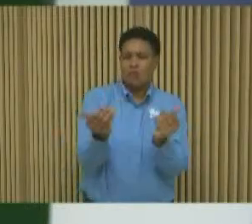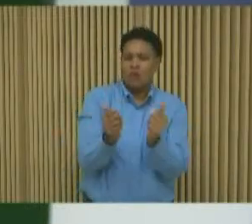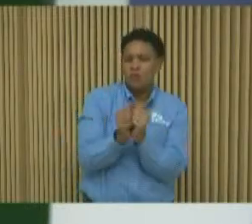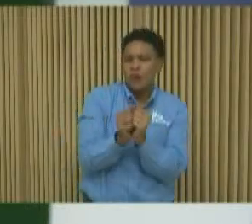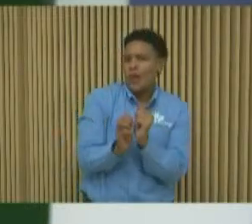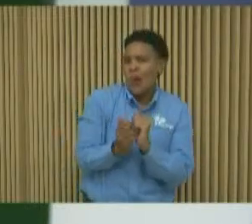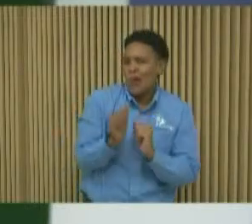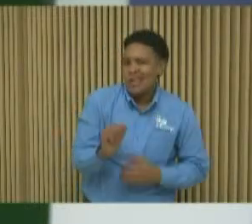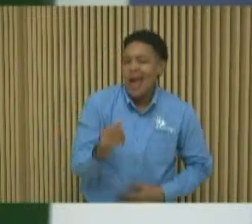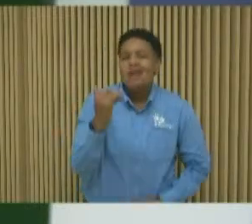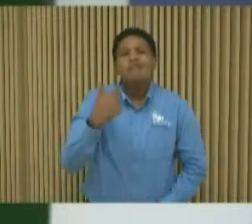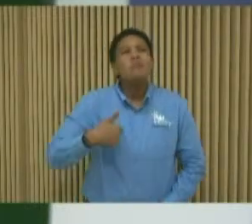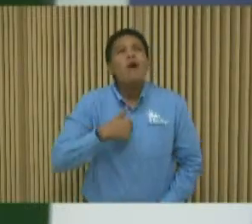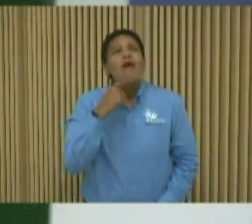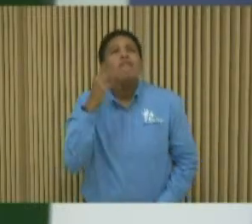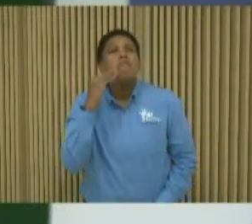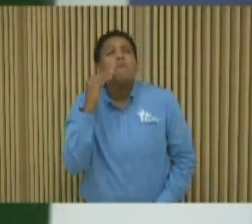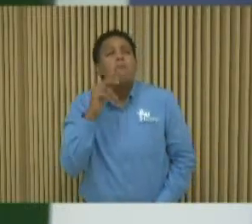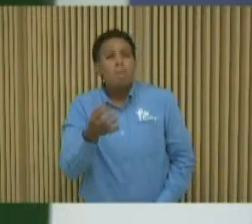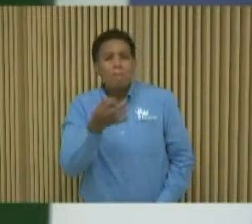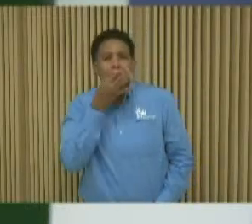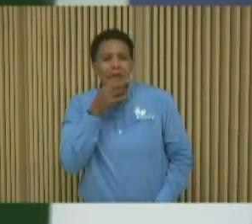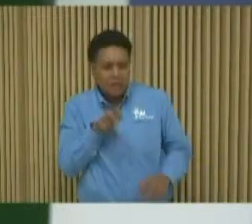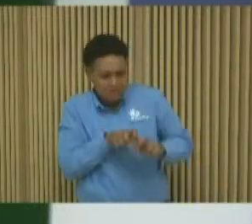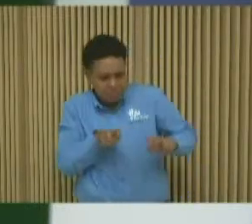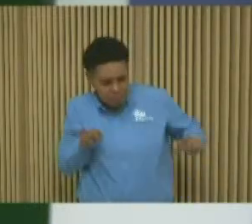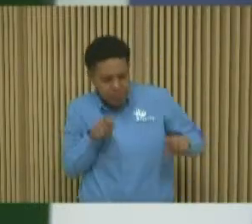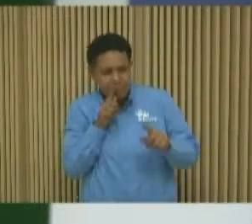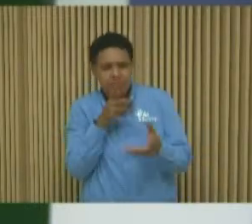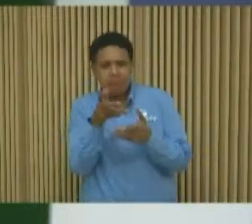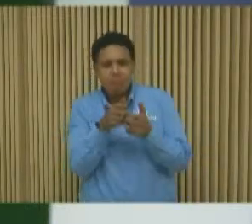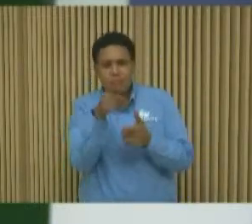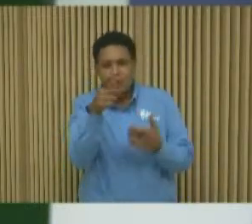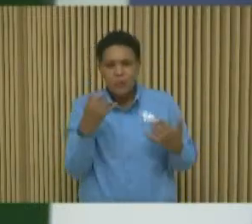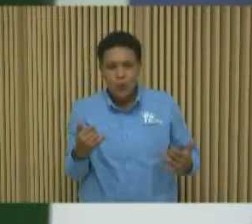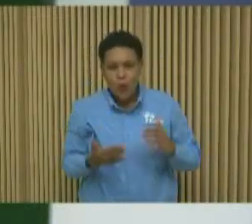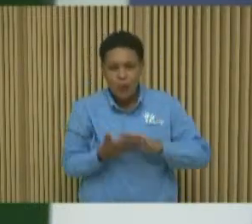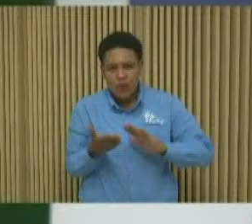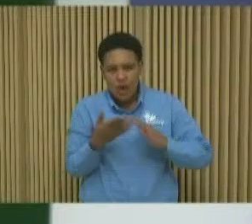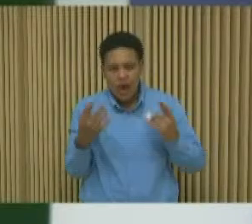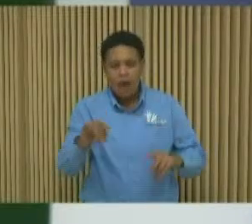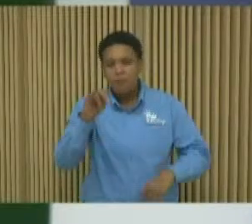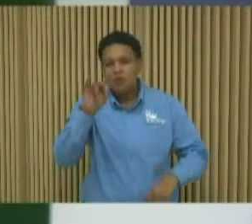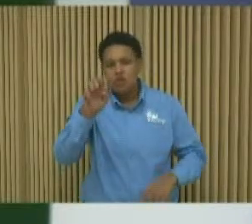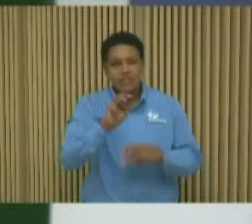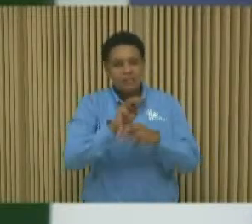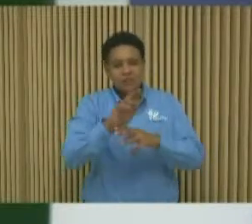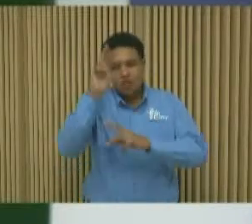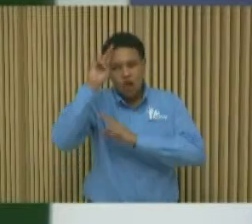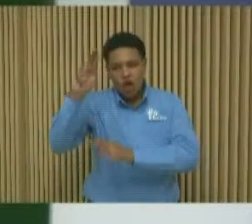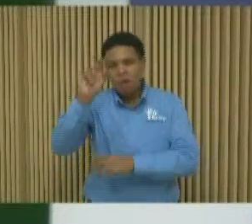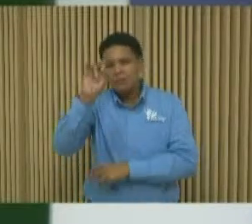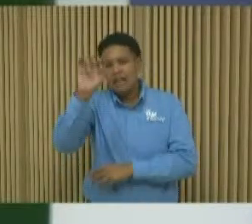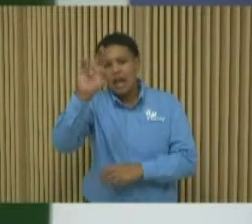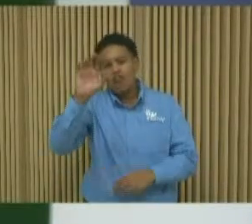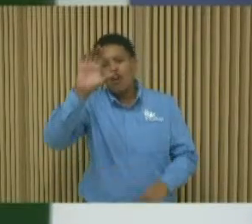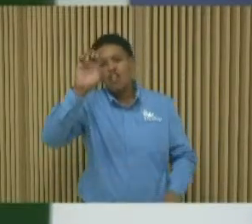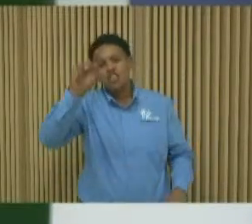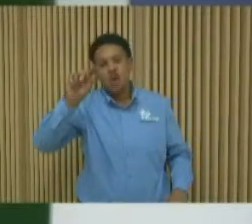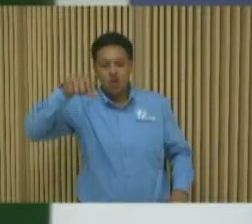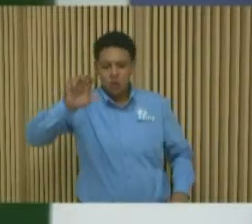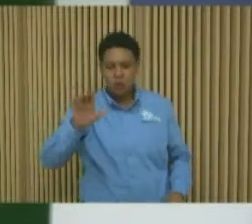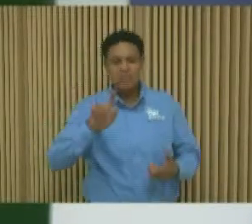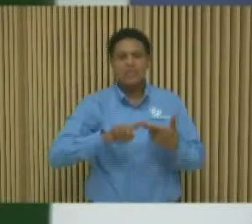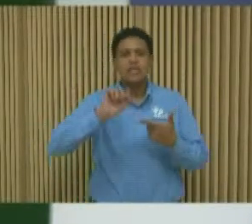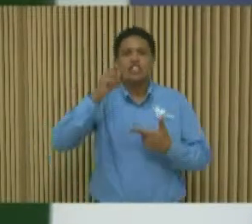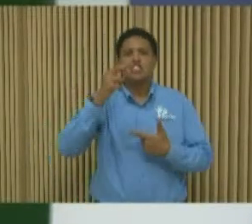we have a very experienced panel to wrap with you in this session. Justice Minister the Honorable Delroy Chuck QC, Mrs.